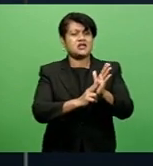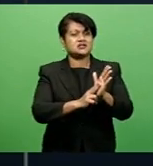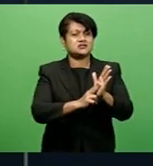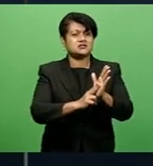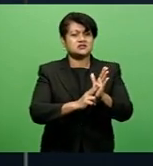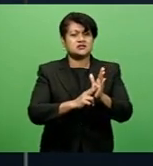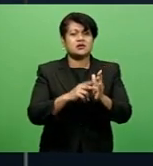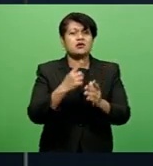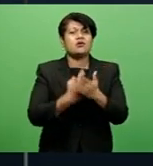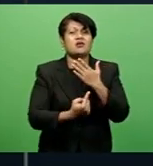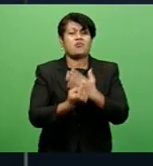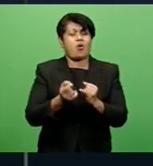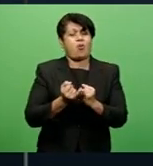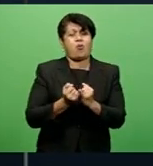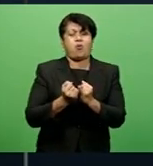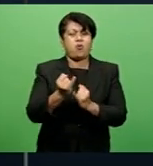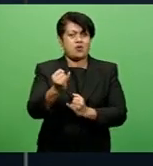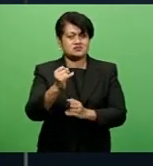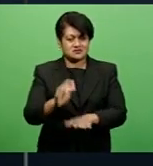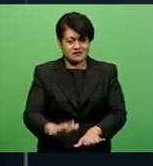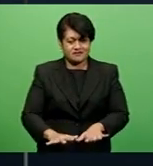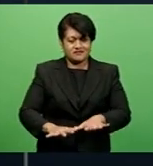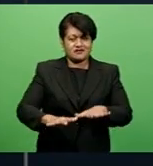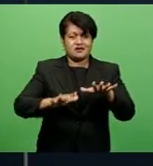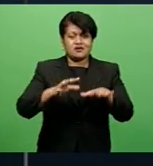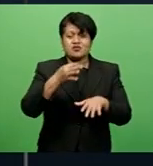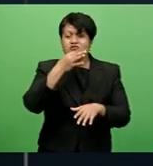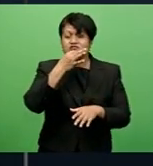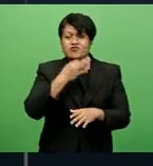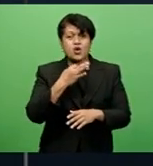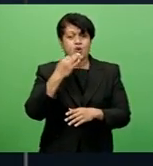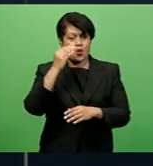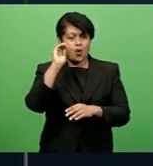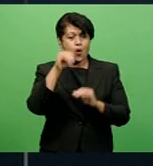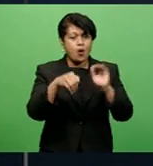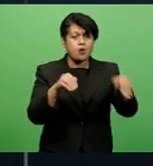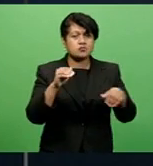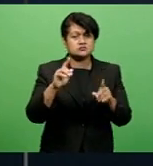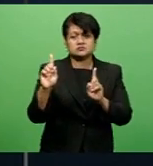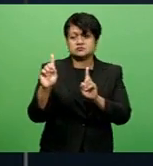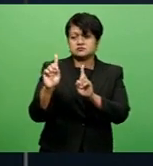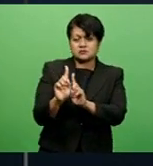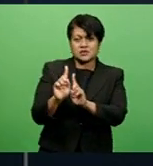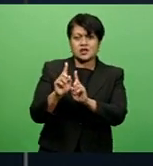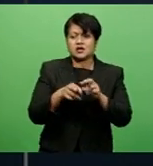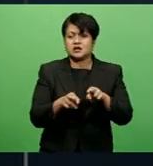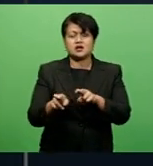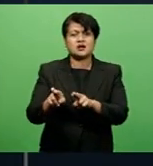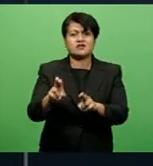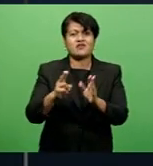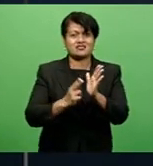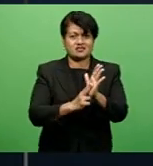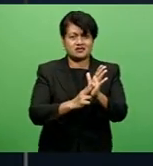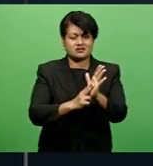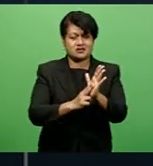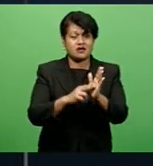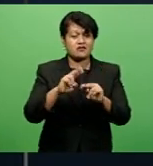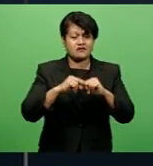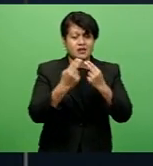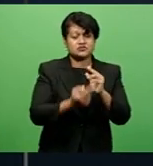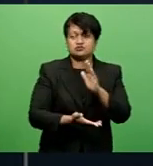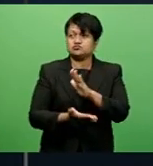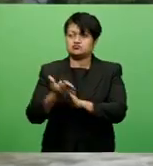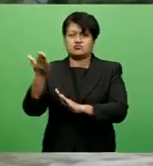worst in terms of flooding. With a few homes situated beside the Nandi River, families have already moved belongings to higher ground. Philippa